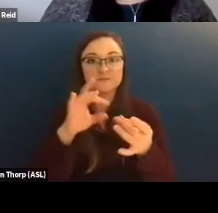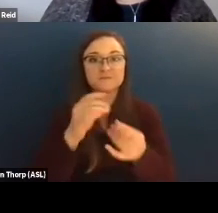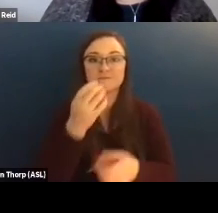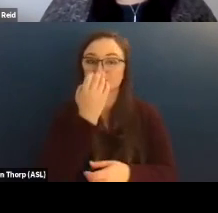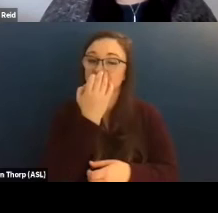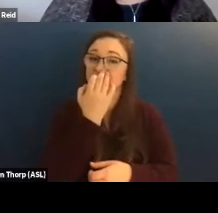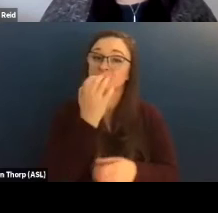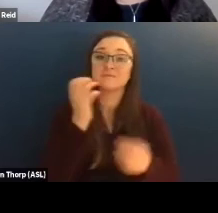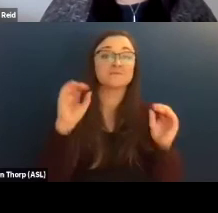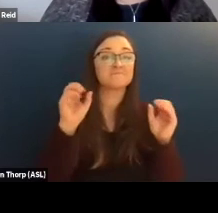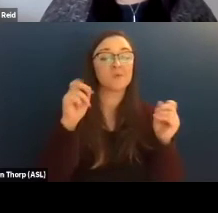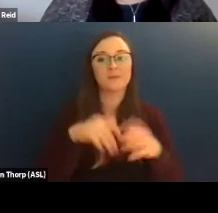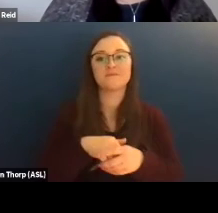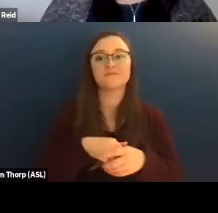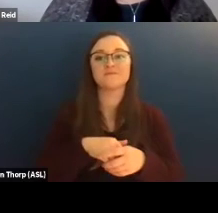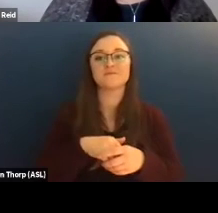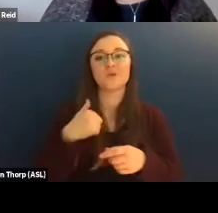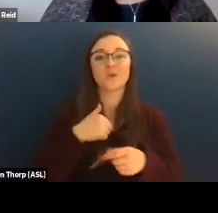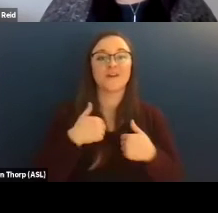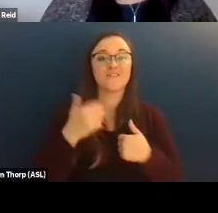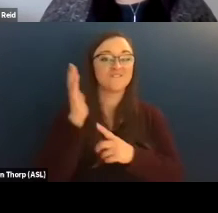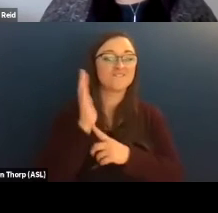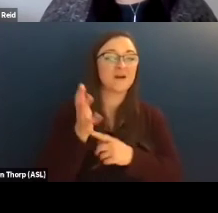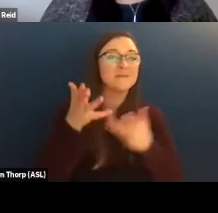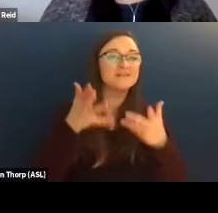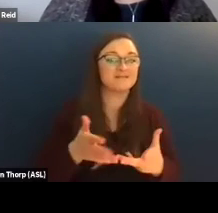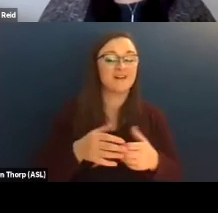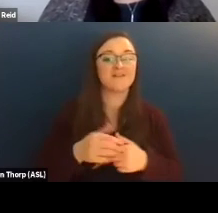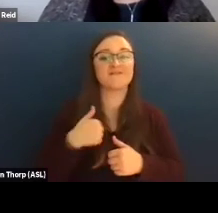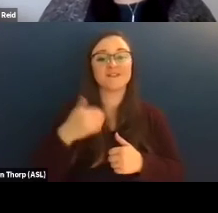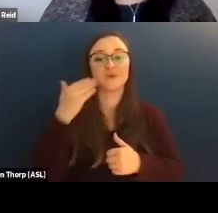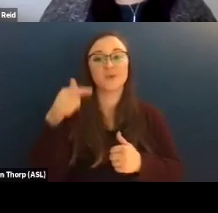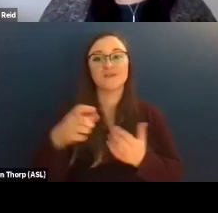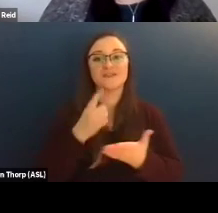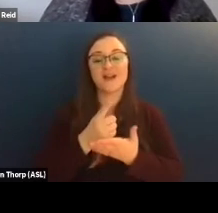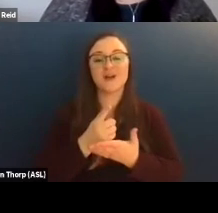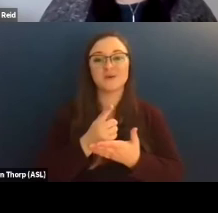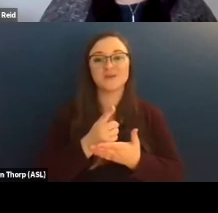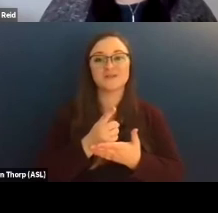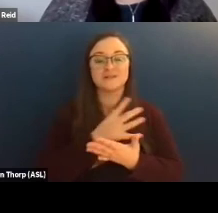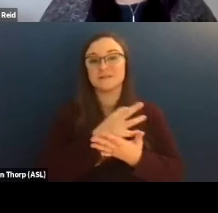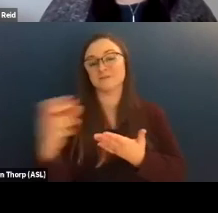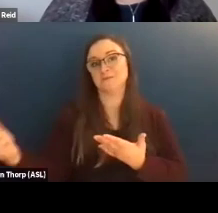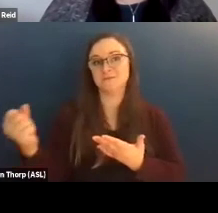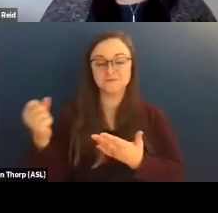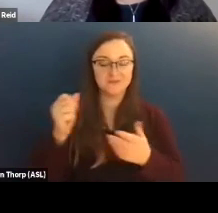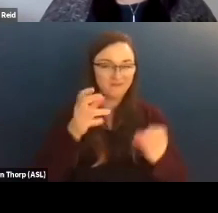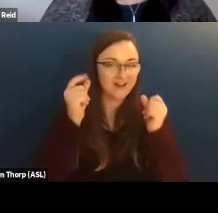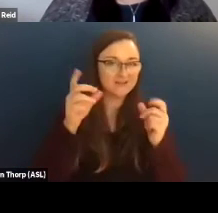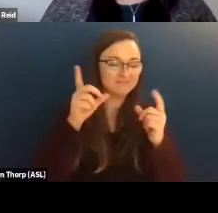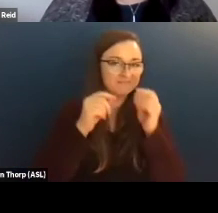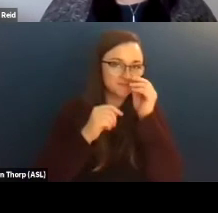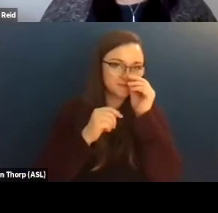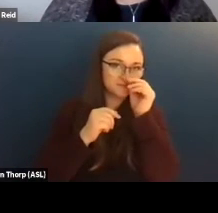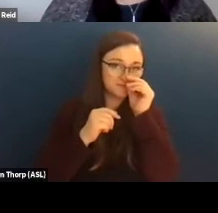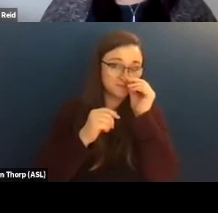No? Okay. Super. So we have about 5 minutes left. I know this hour has gone really, really quickly. So